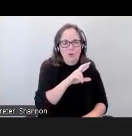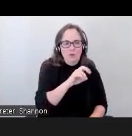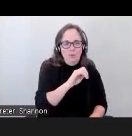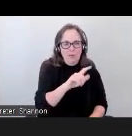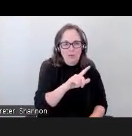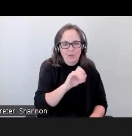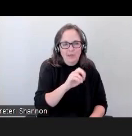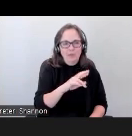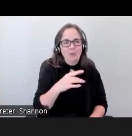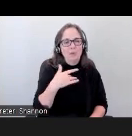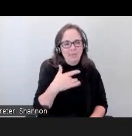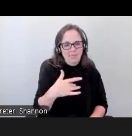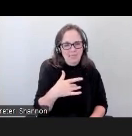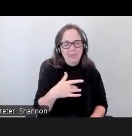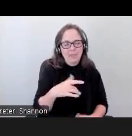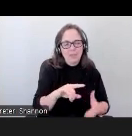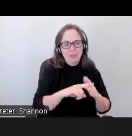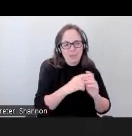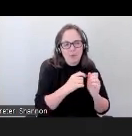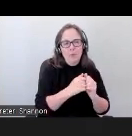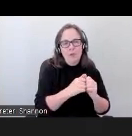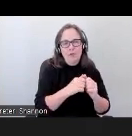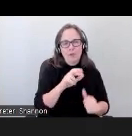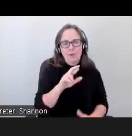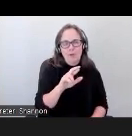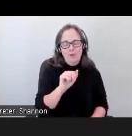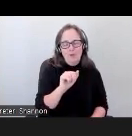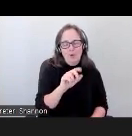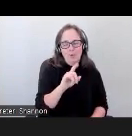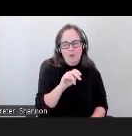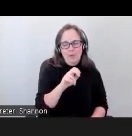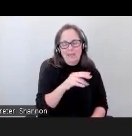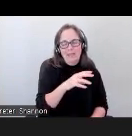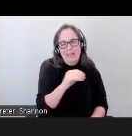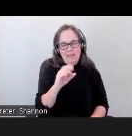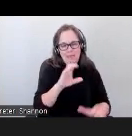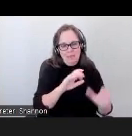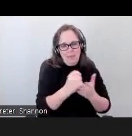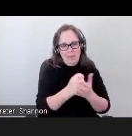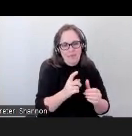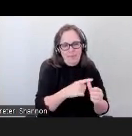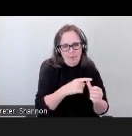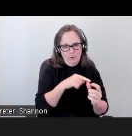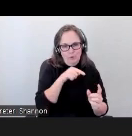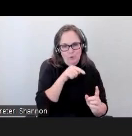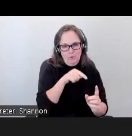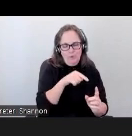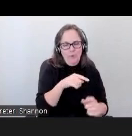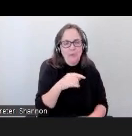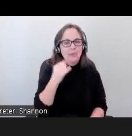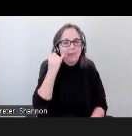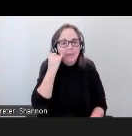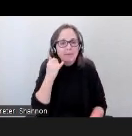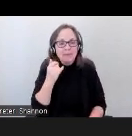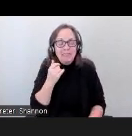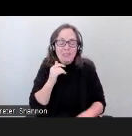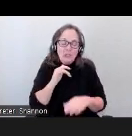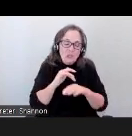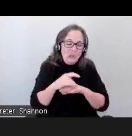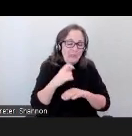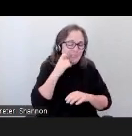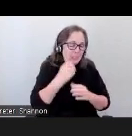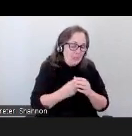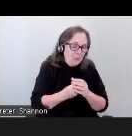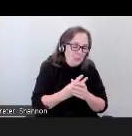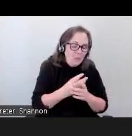you usually get treated with radiation and chemotherapy first. If it's early stage rectal